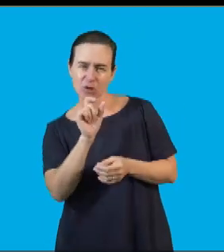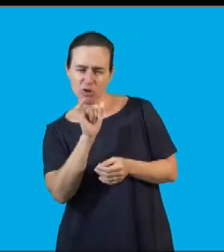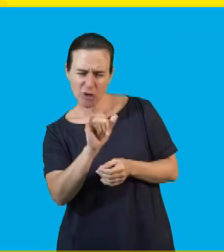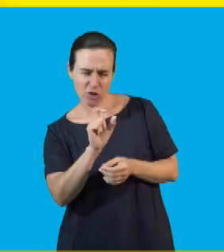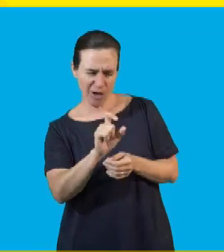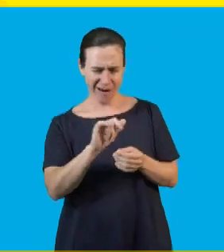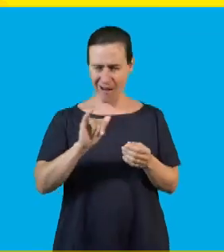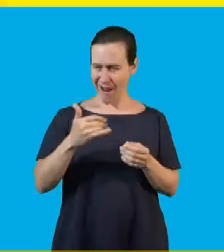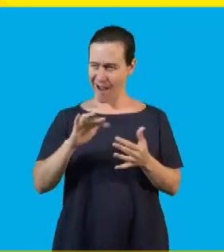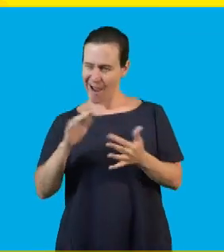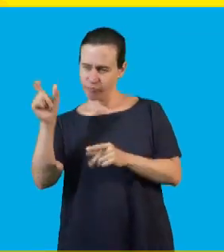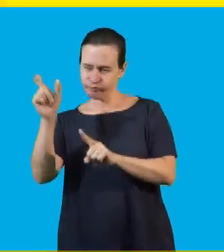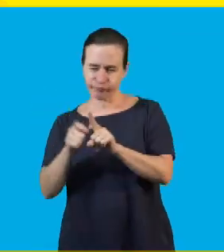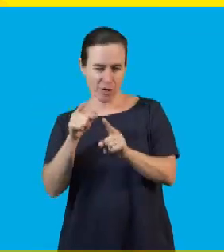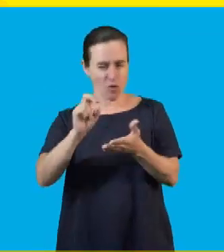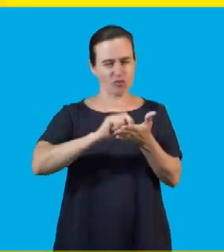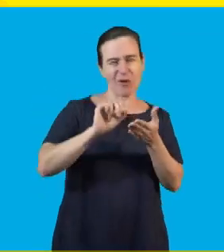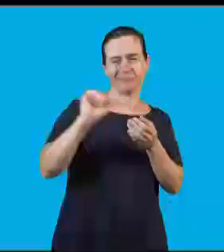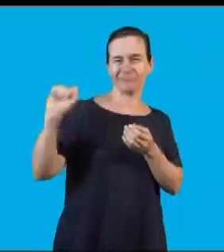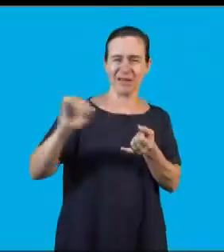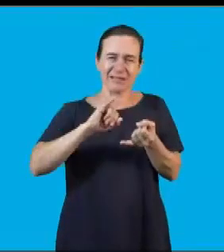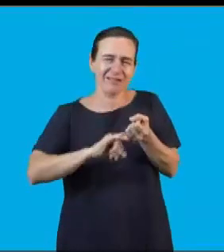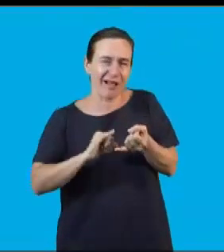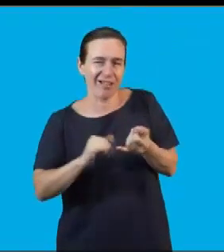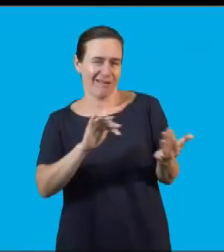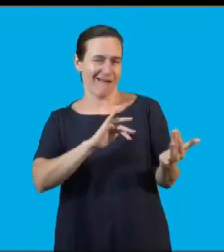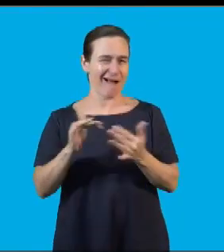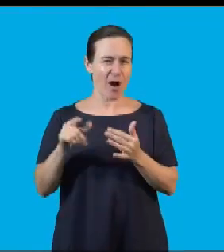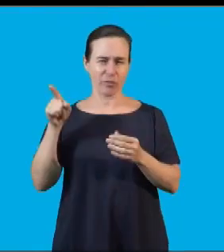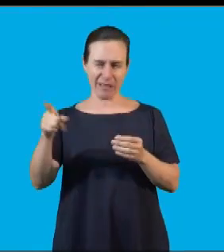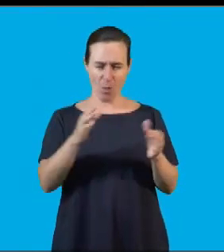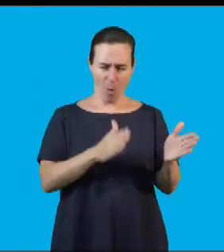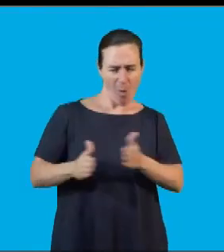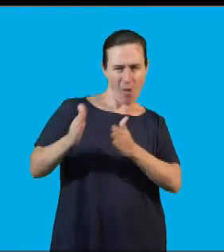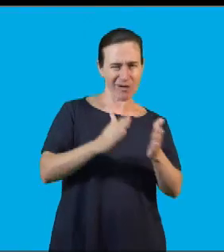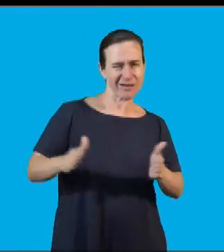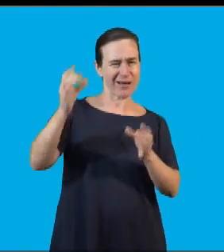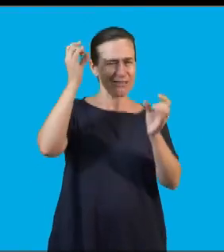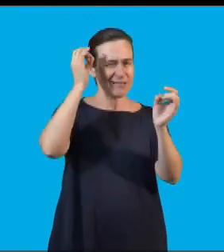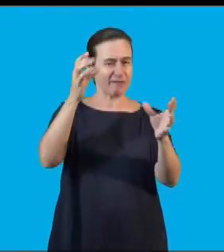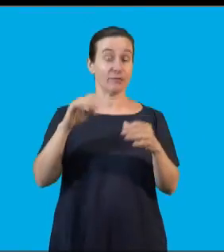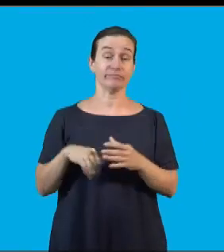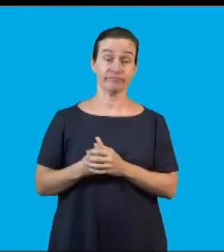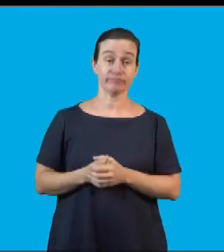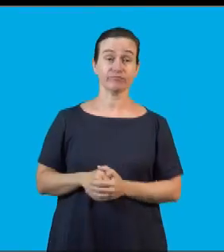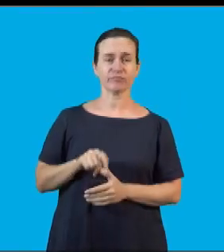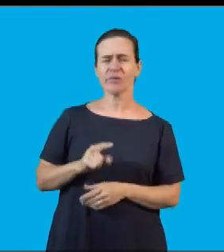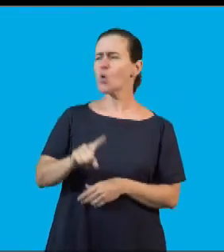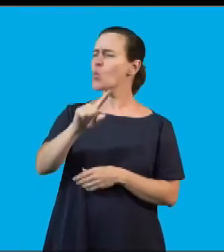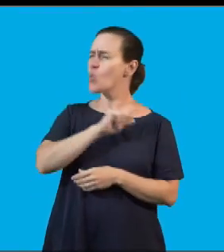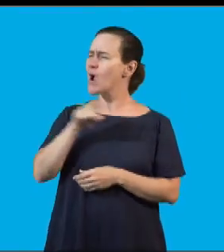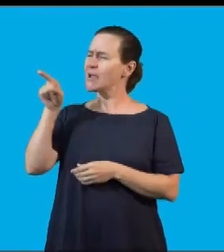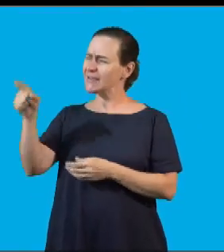text, how it is written, how it is presented. For example, explain the writer's purpose in referring to